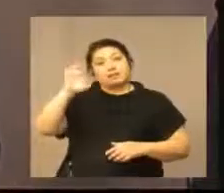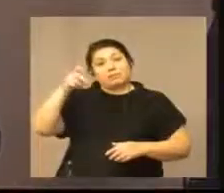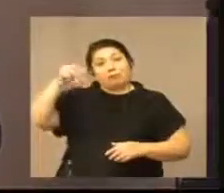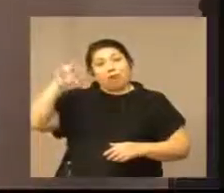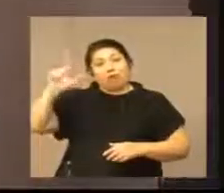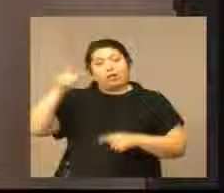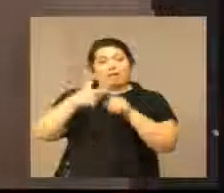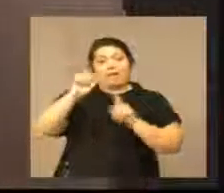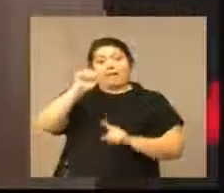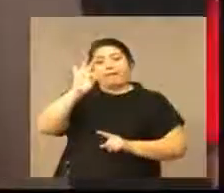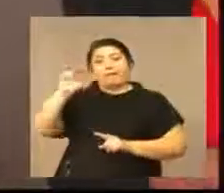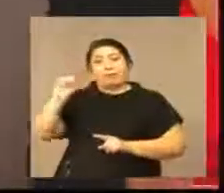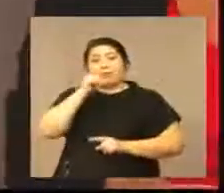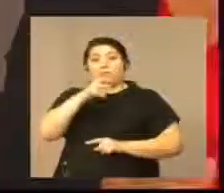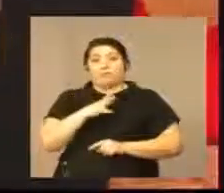Council.